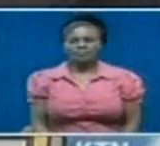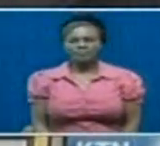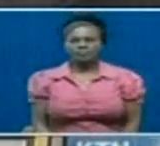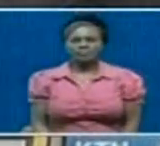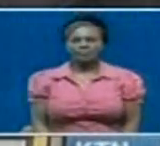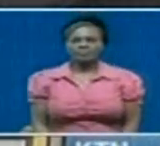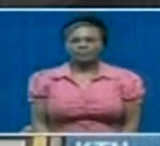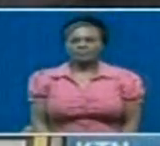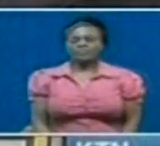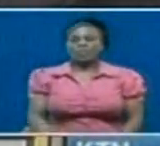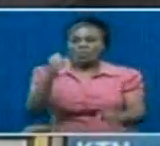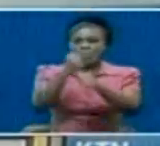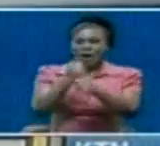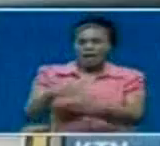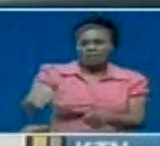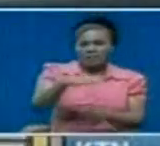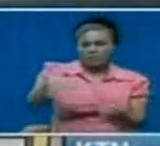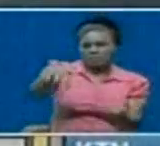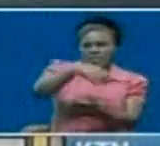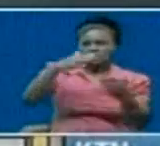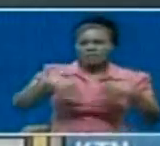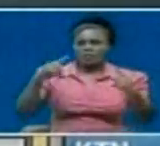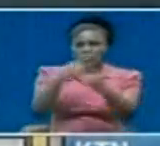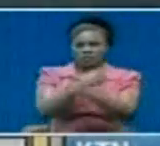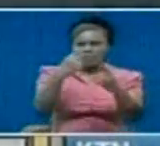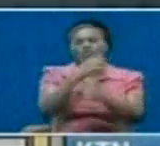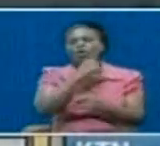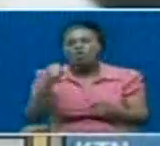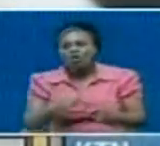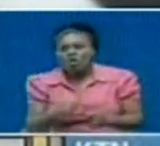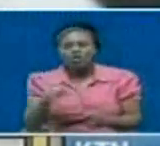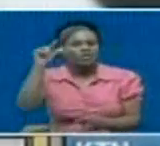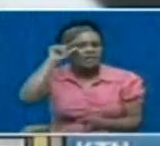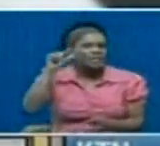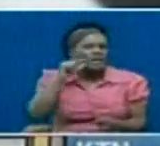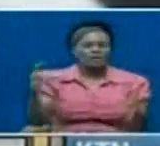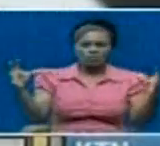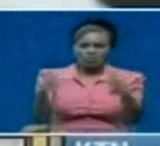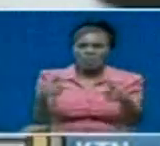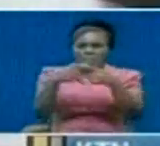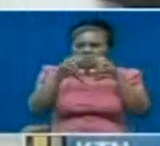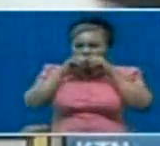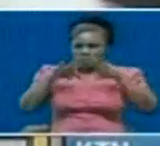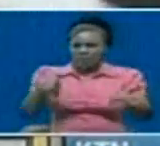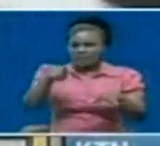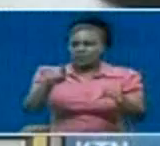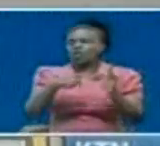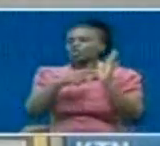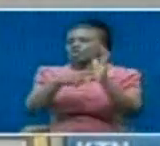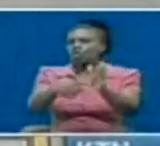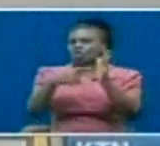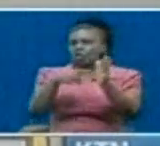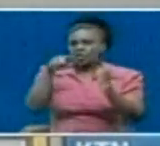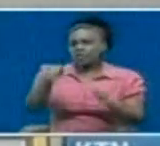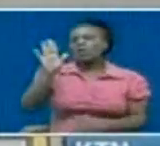The average workplace in Kenya is a ripe mix of people of different ages, genders, and ethnic groups. But this diversity thins out as one goes up the